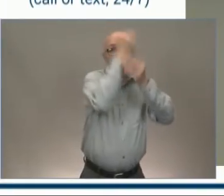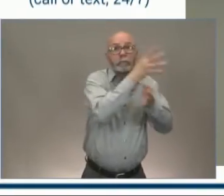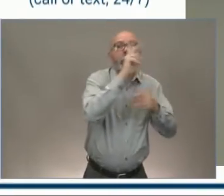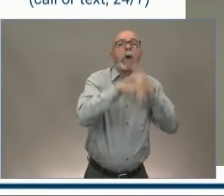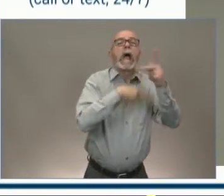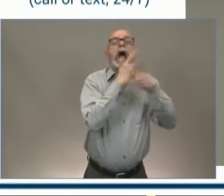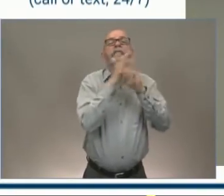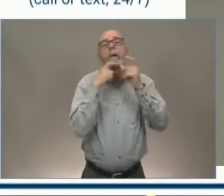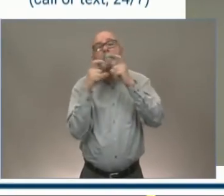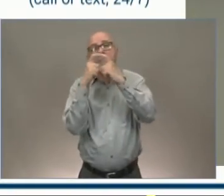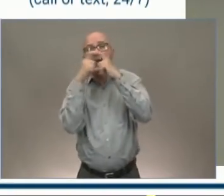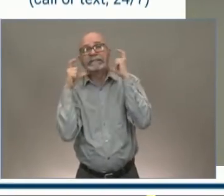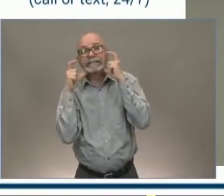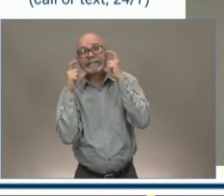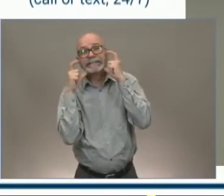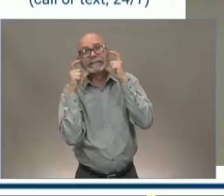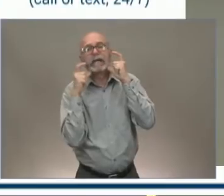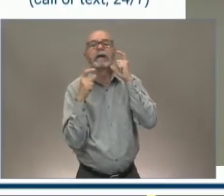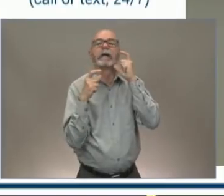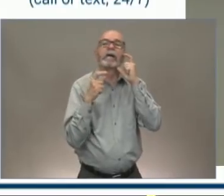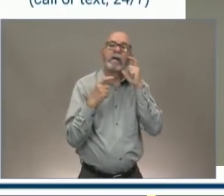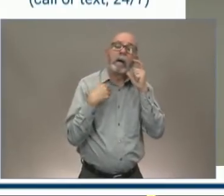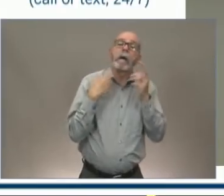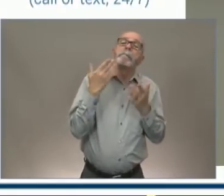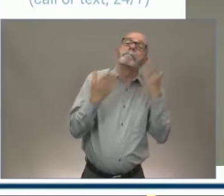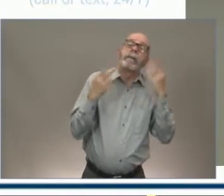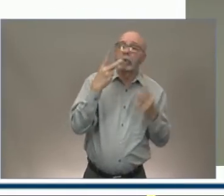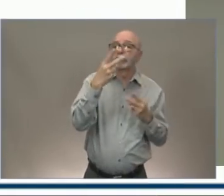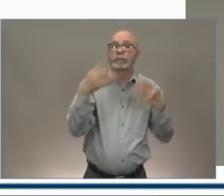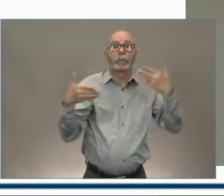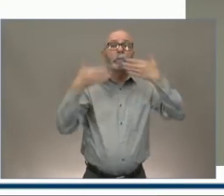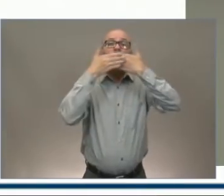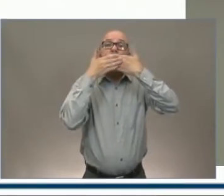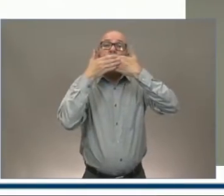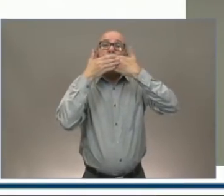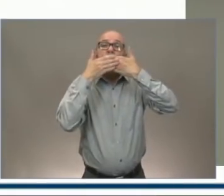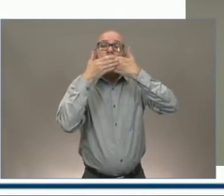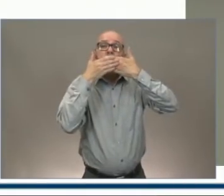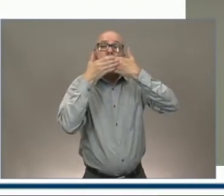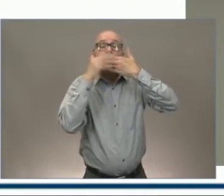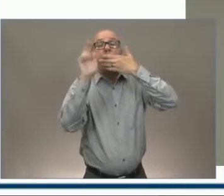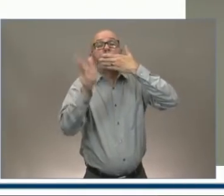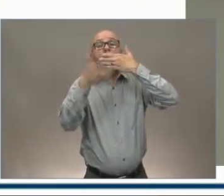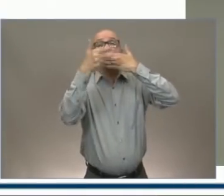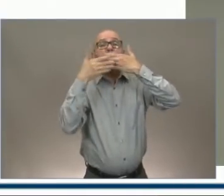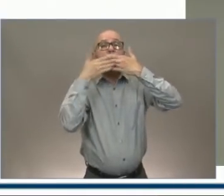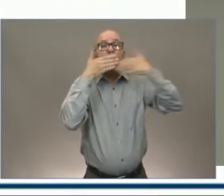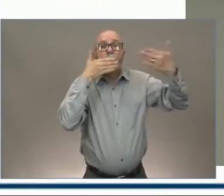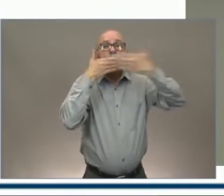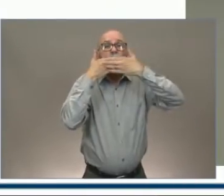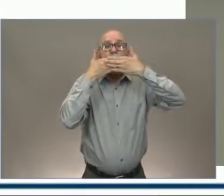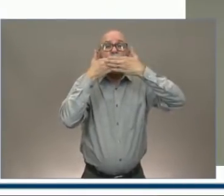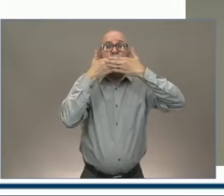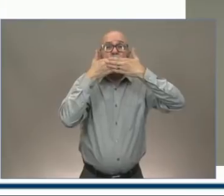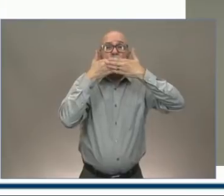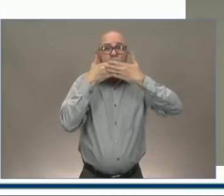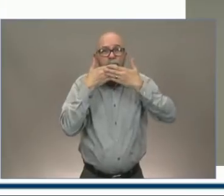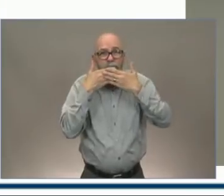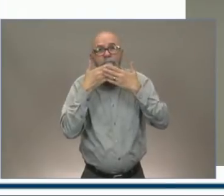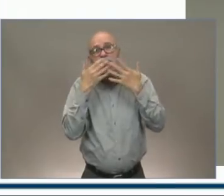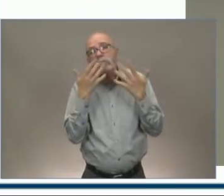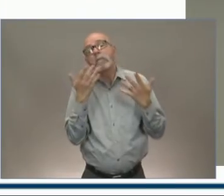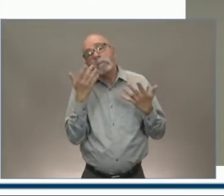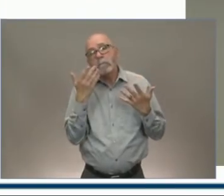that a minimum of 2 layers, preferably a 3-layer mask, and if it, we're recommending